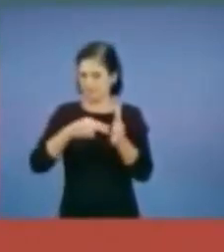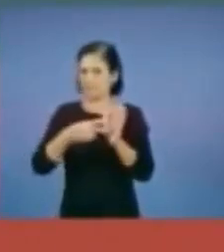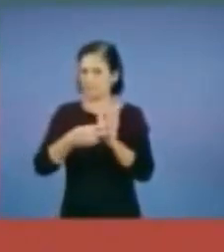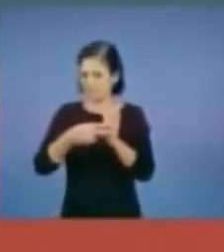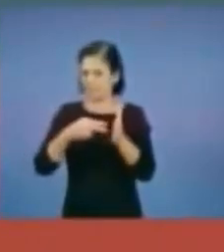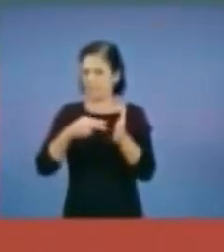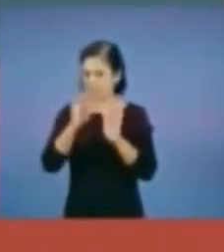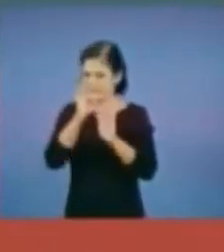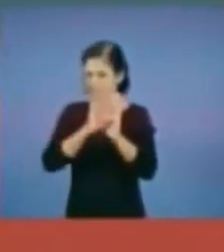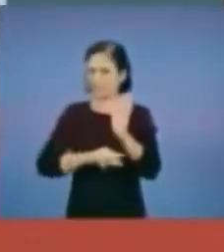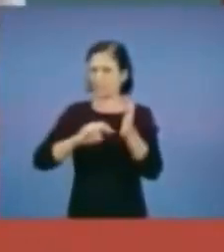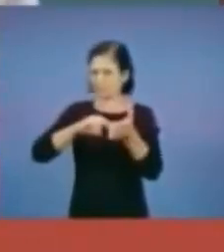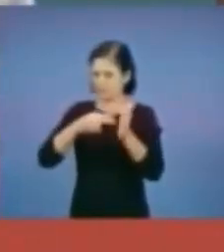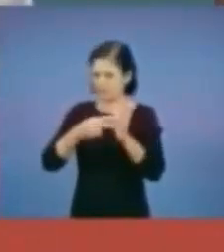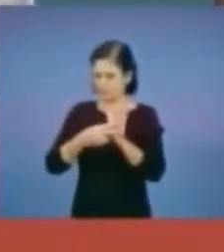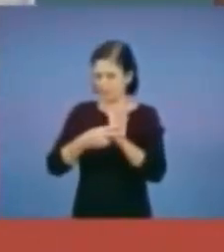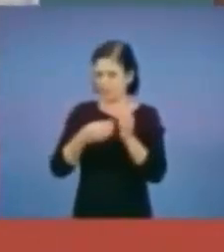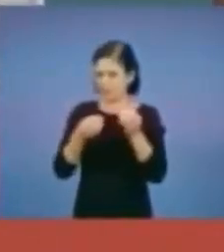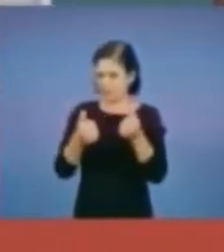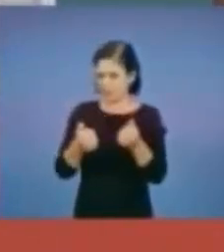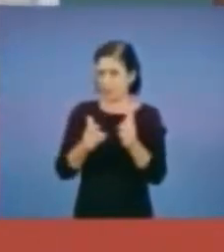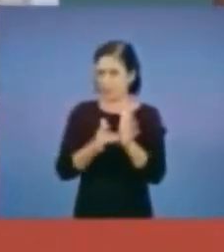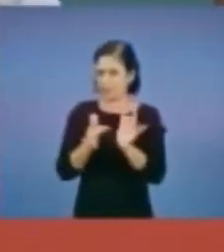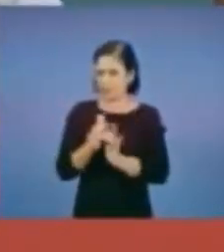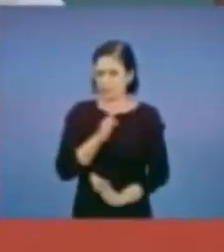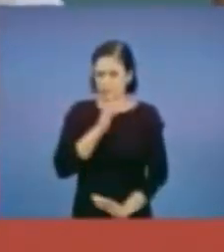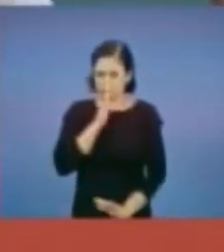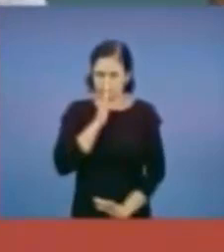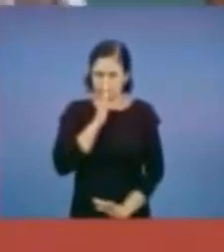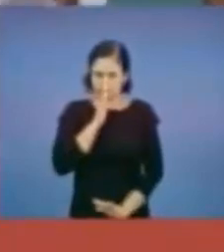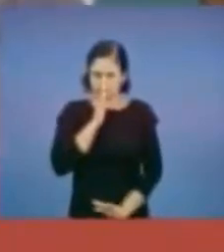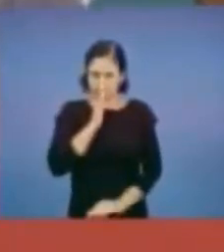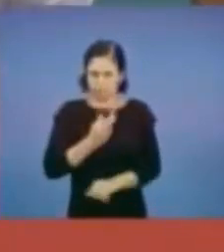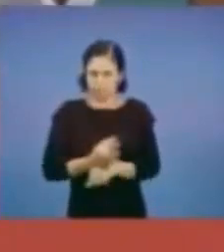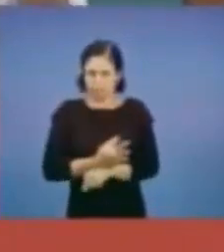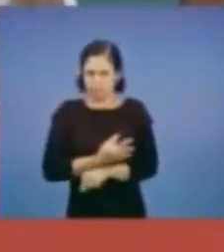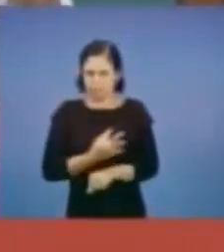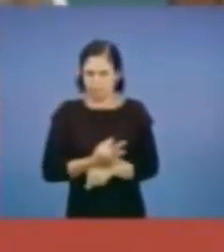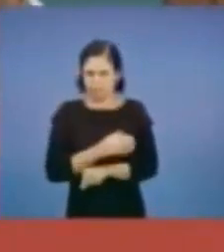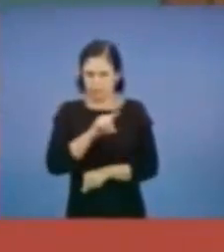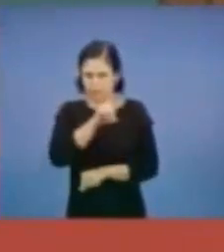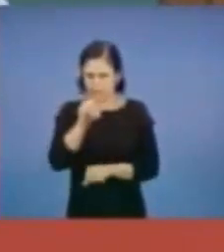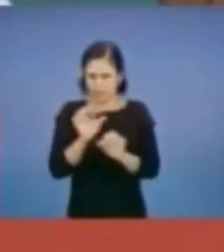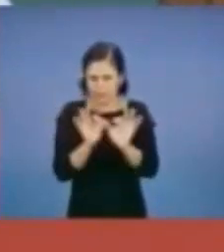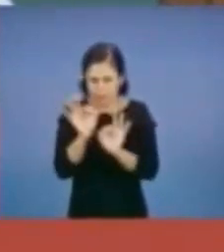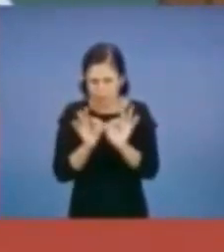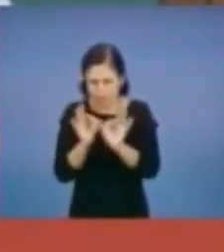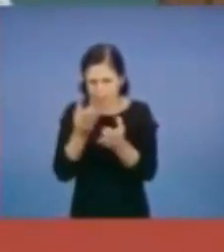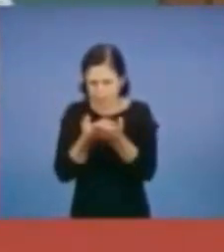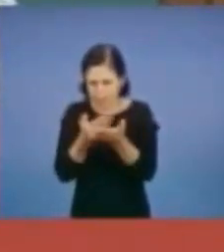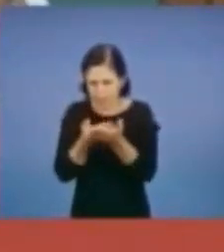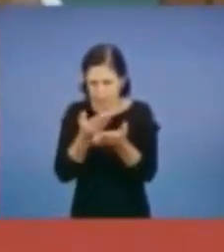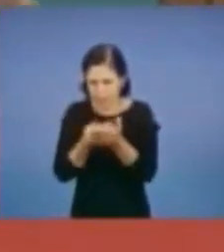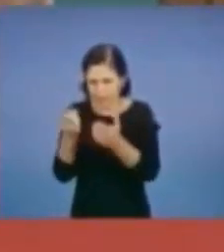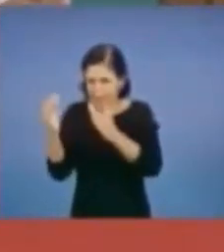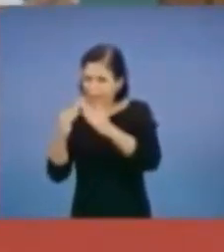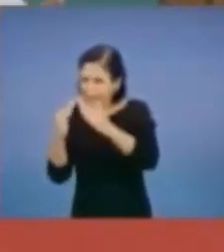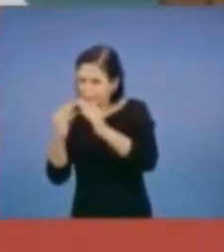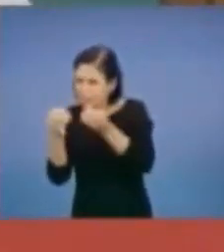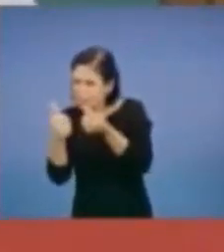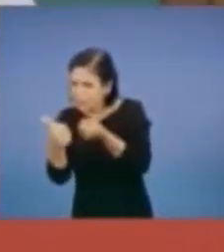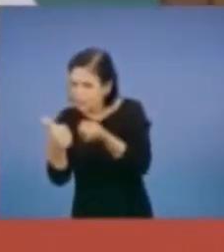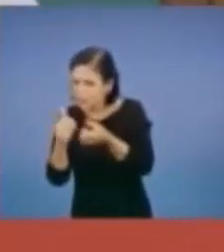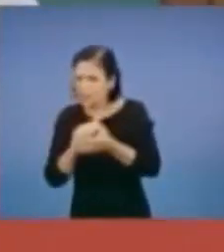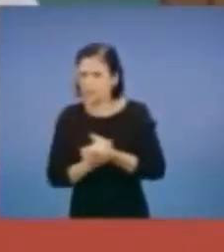to you the meaning of each text, so the confrontation, and you have to put everything together and organize.